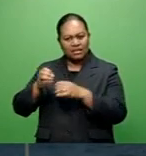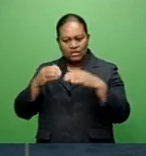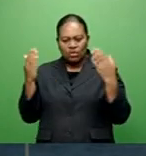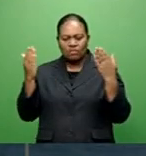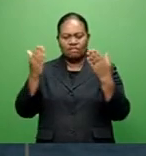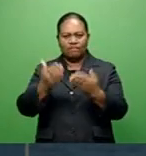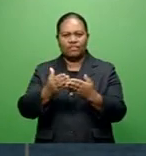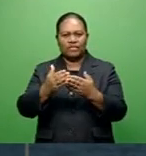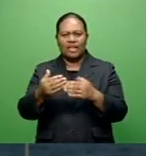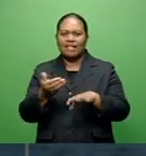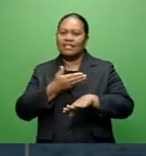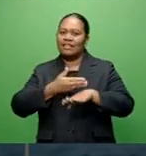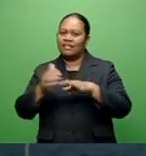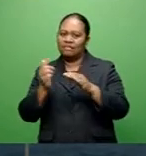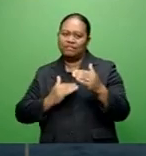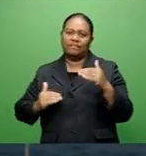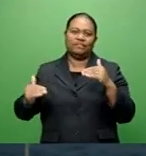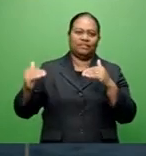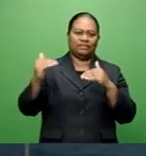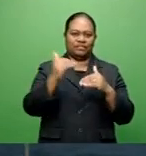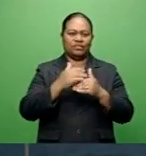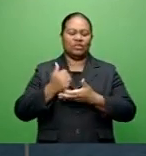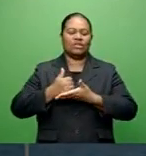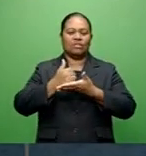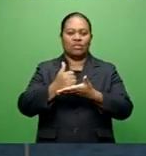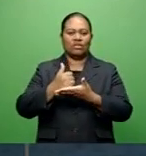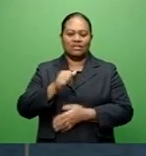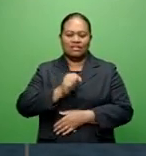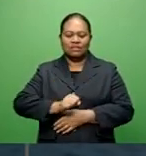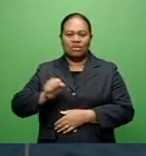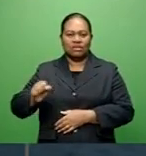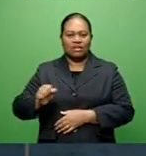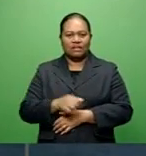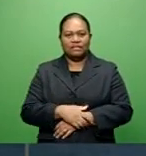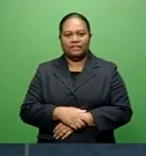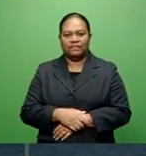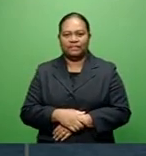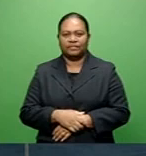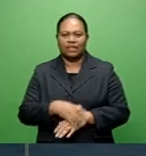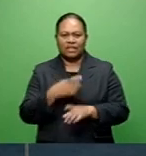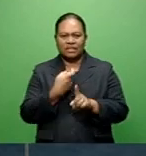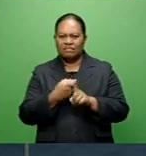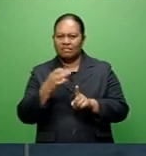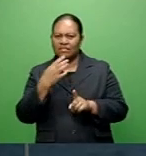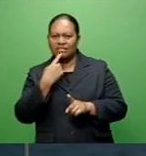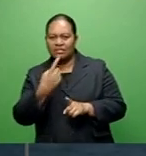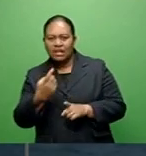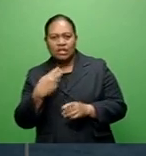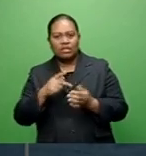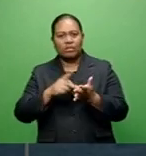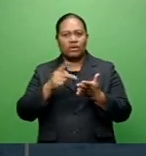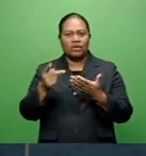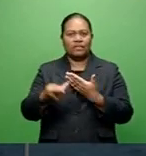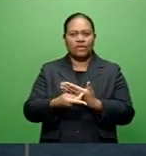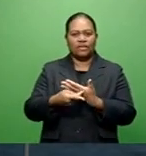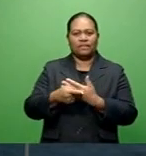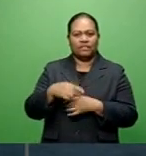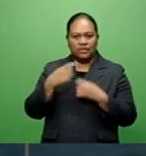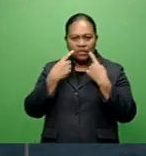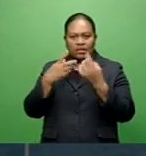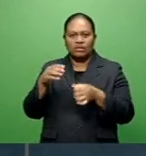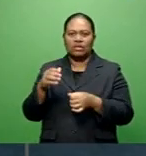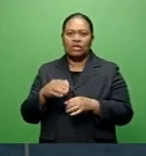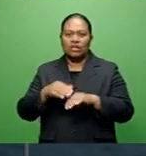new level this year with the support from its sponsors. Caroline Tavi reports the program enhances rugby coaching